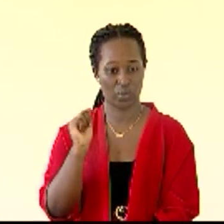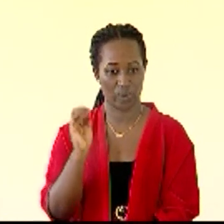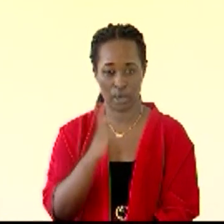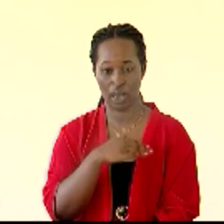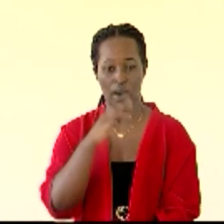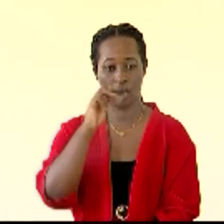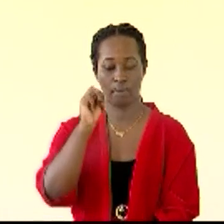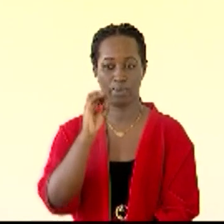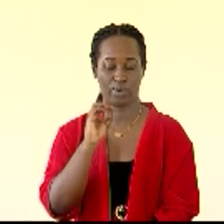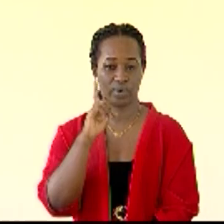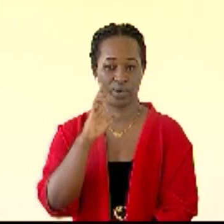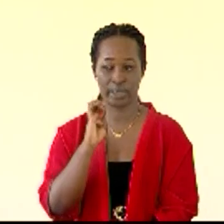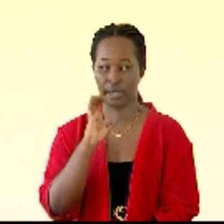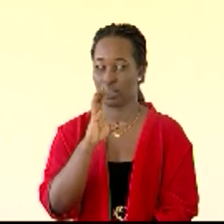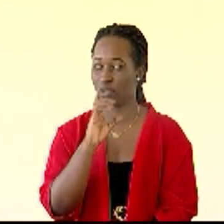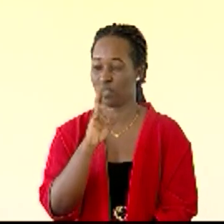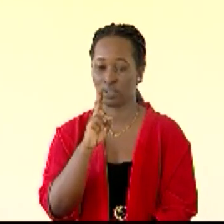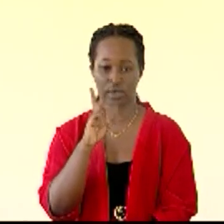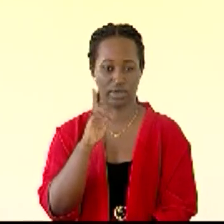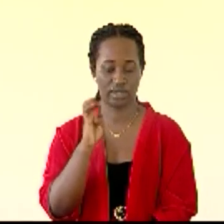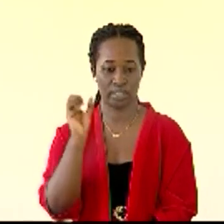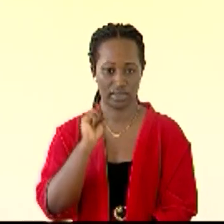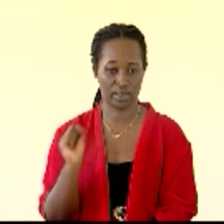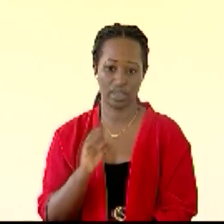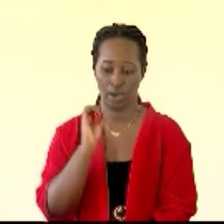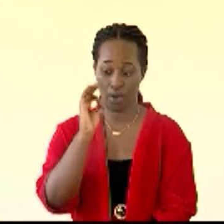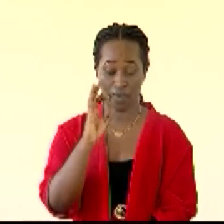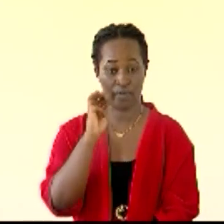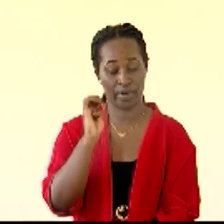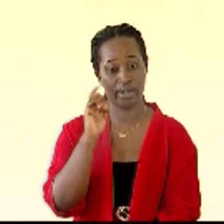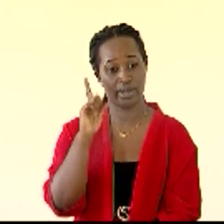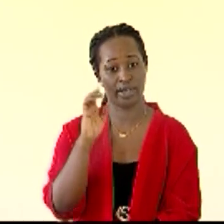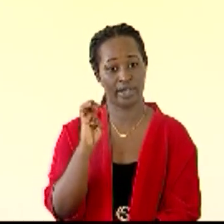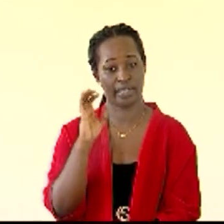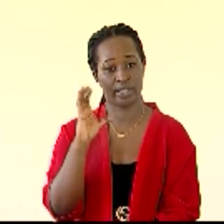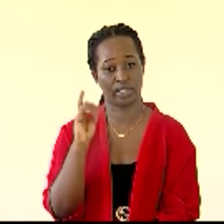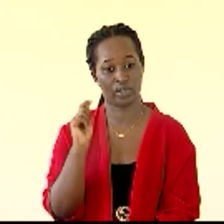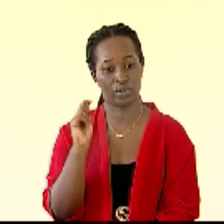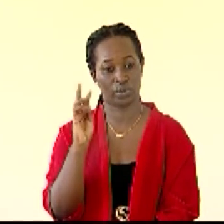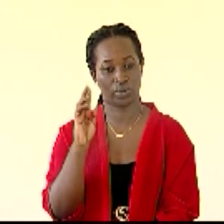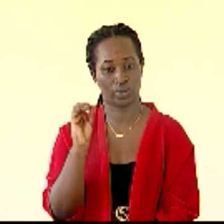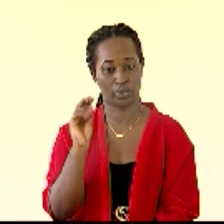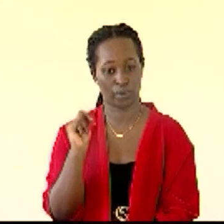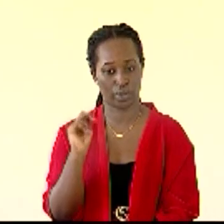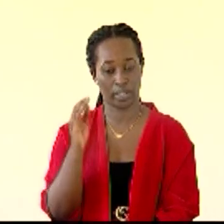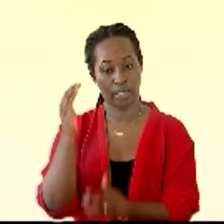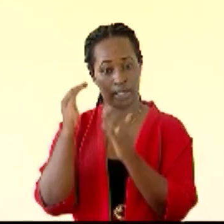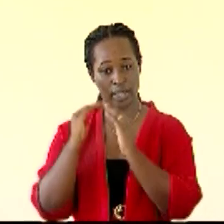So this is plastoquinone, and then here you have ferredoxin.